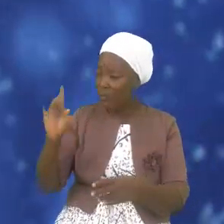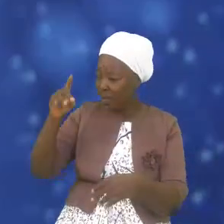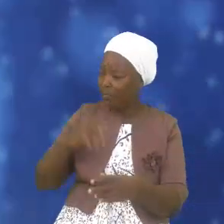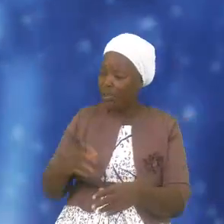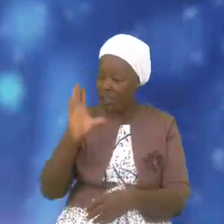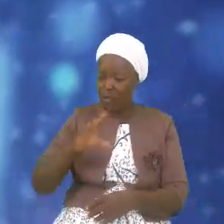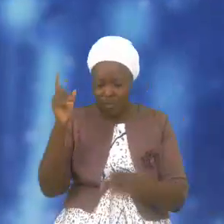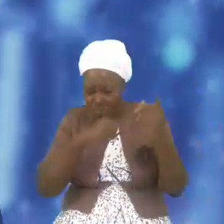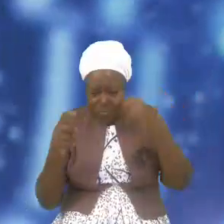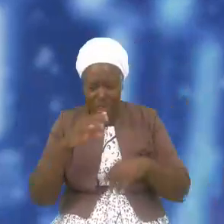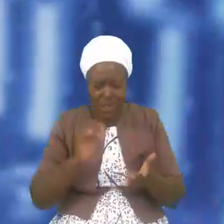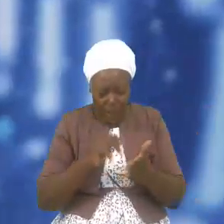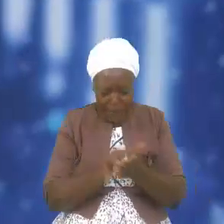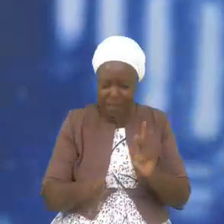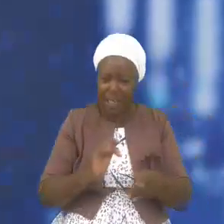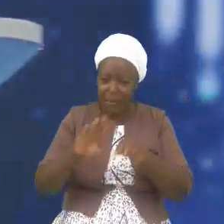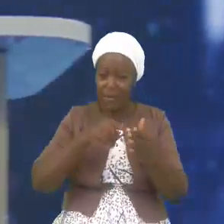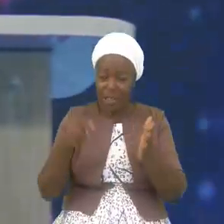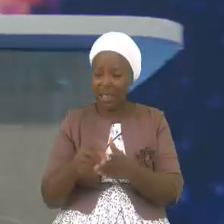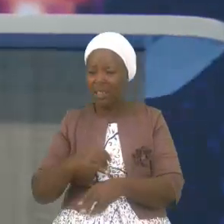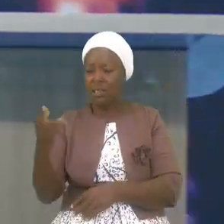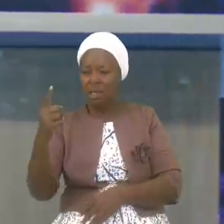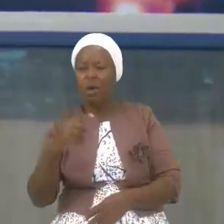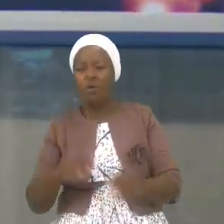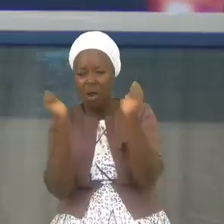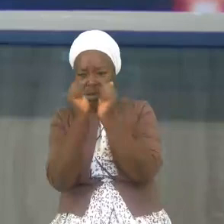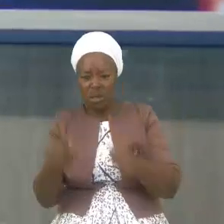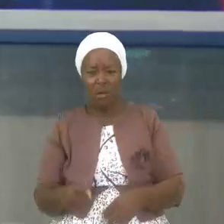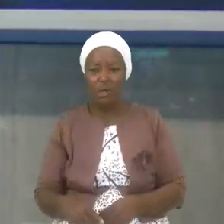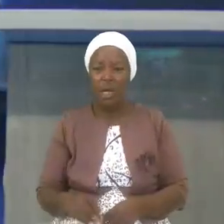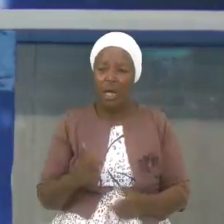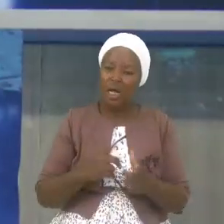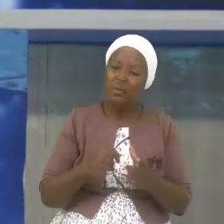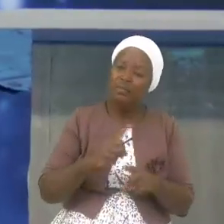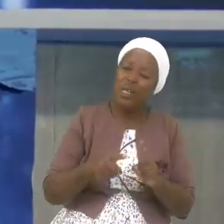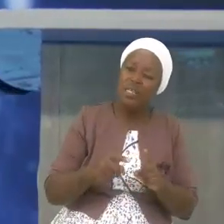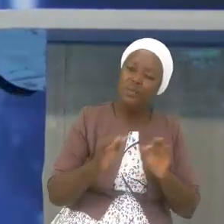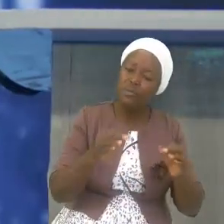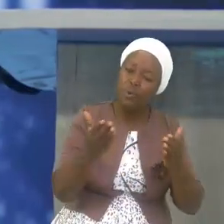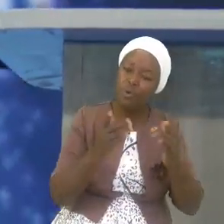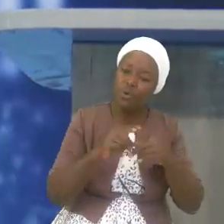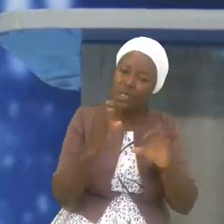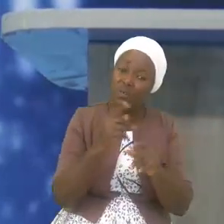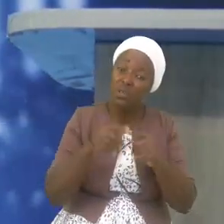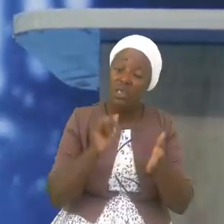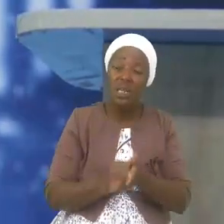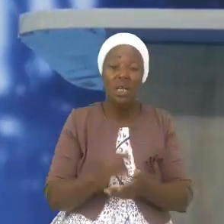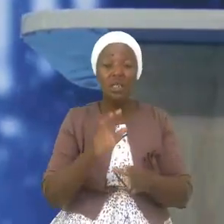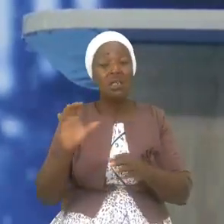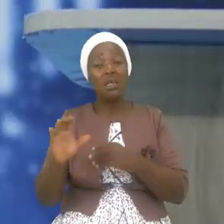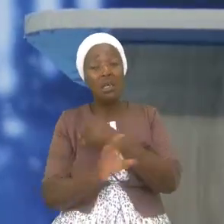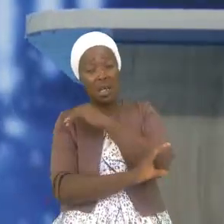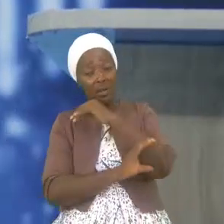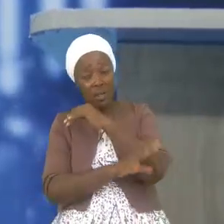if you really want to get to that country, a better land, Beulah land, land of promise, heaven, you need